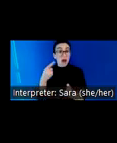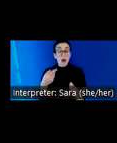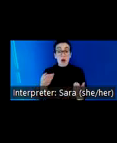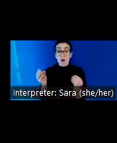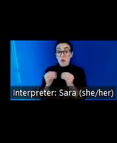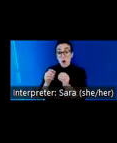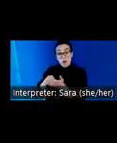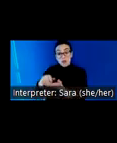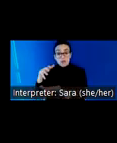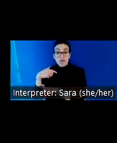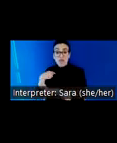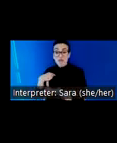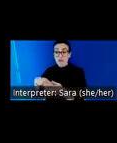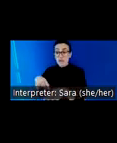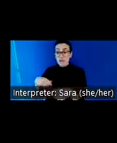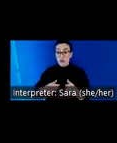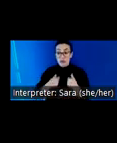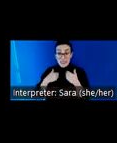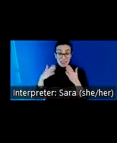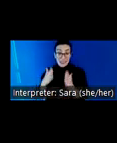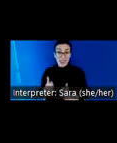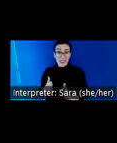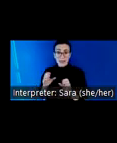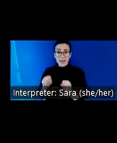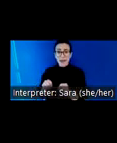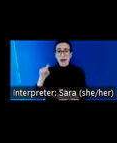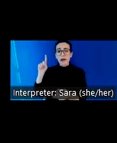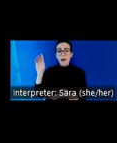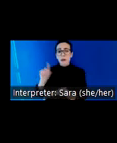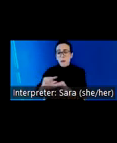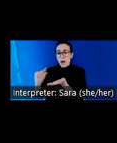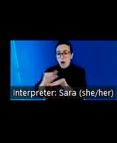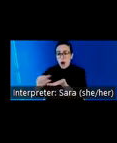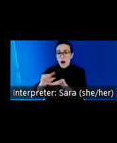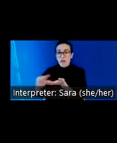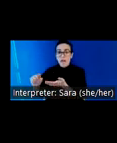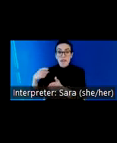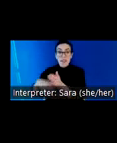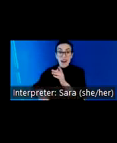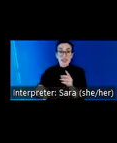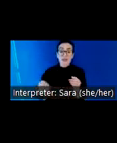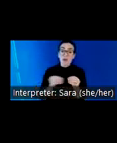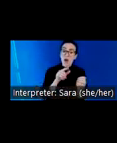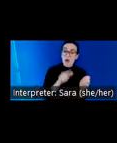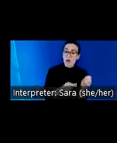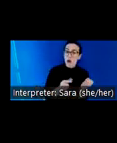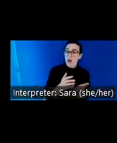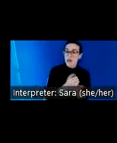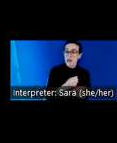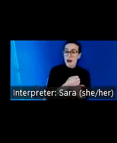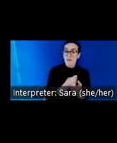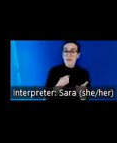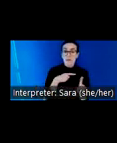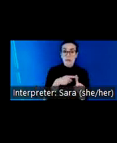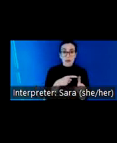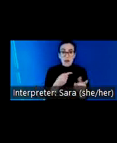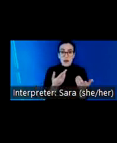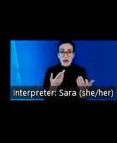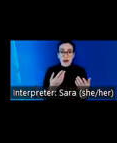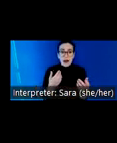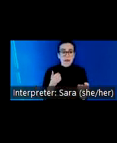can't afford to pay them face serious consequences, including late fees that compound their debt, limited